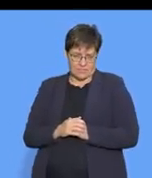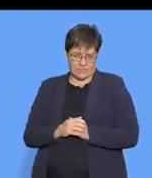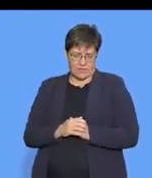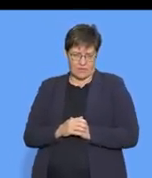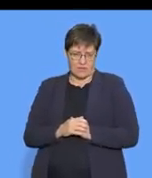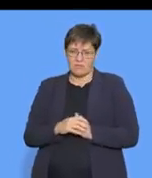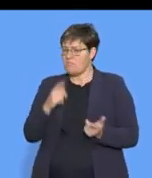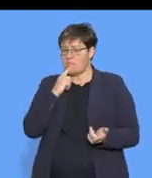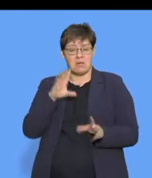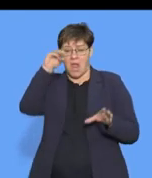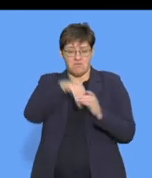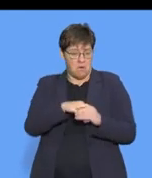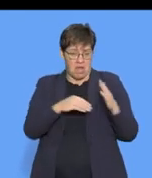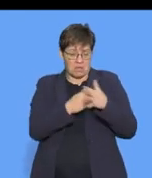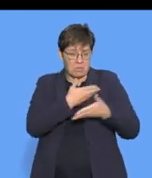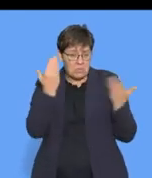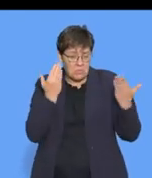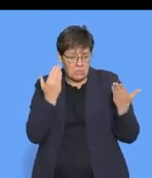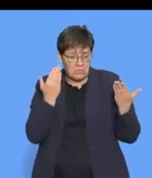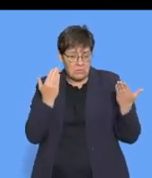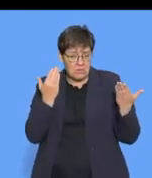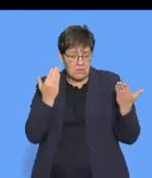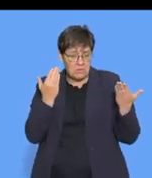happens if the question doesn't involve angles?